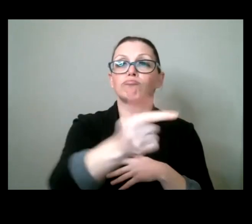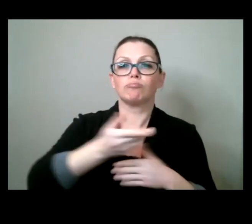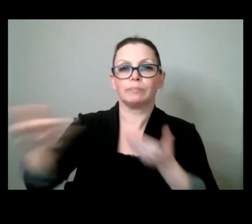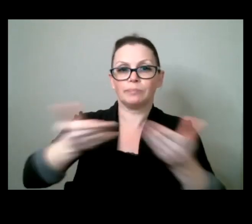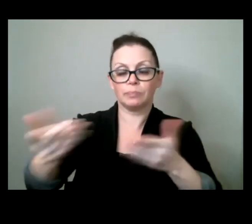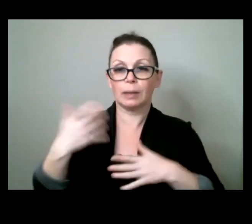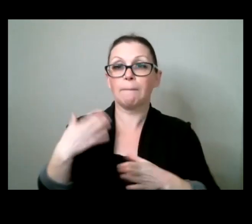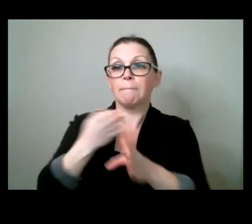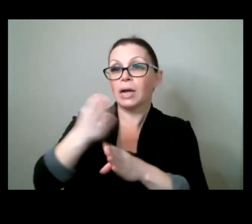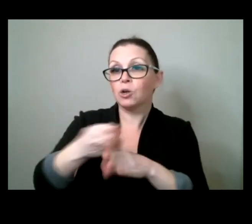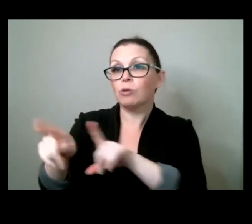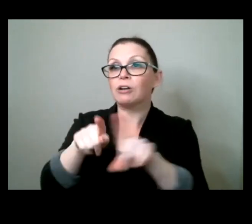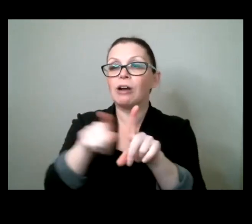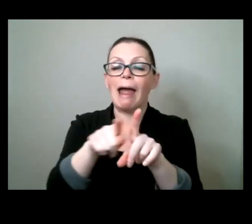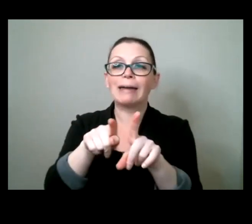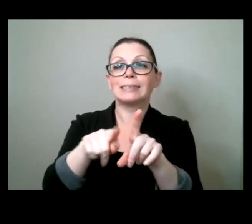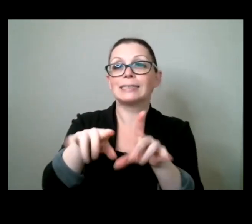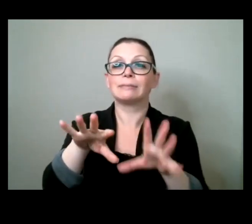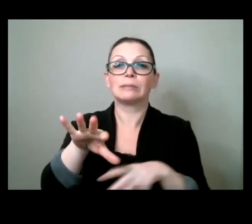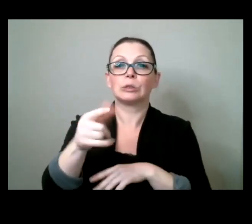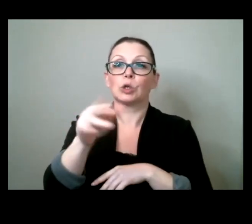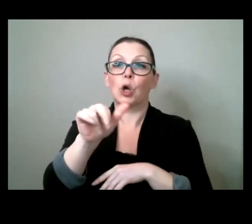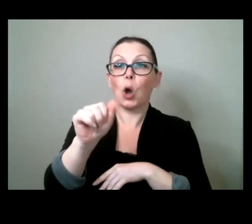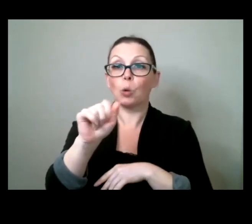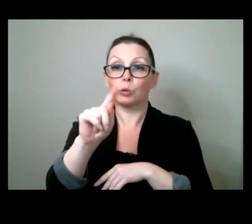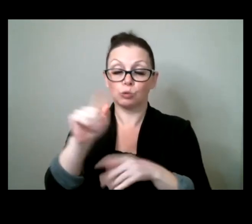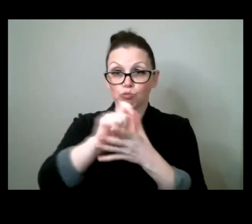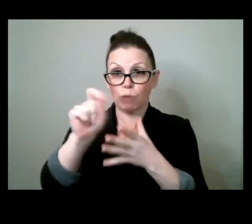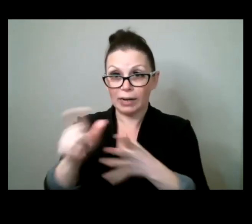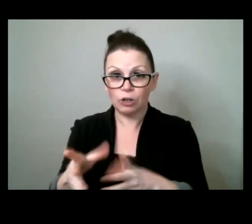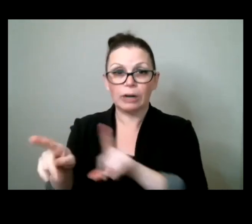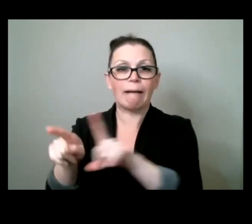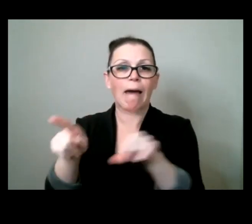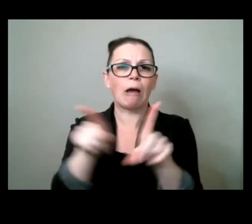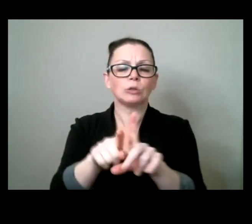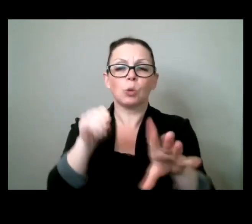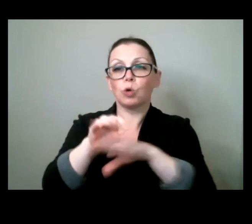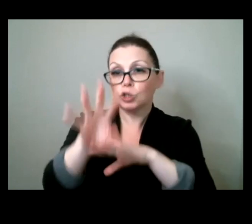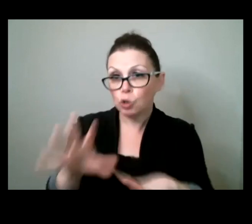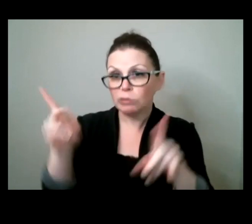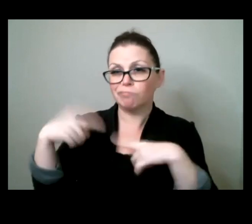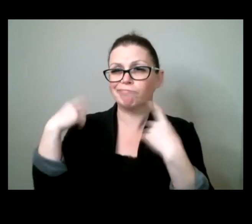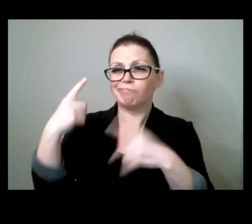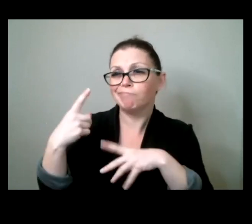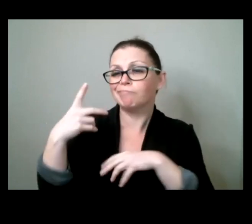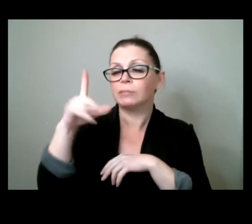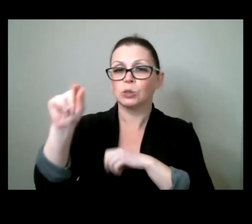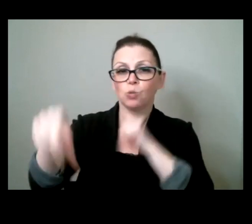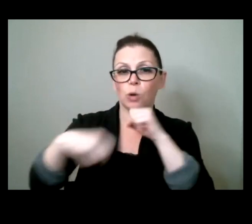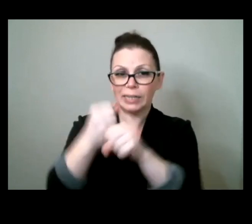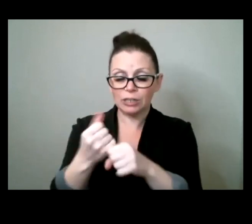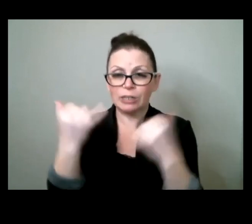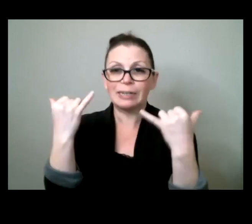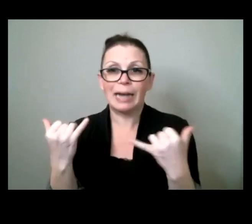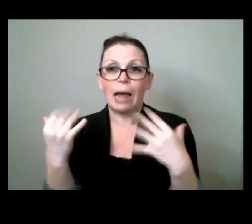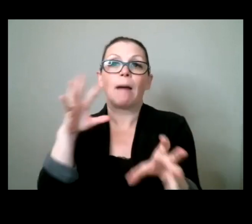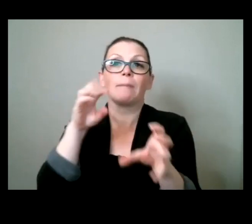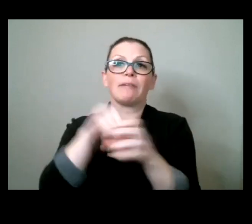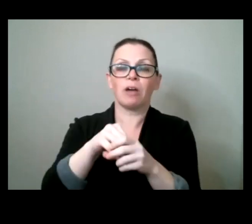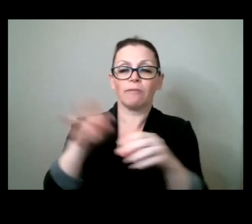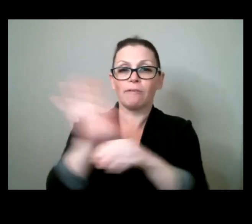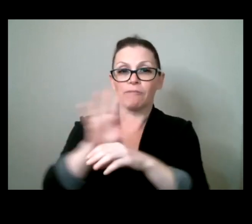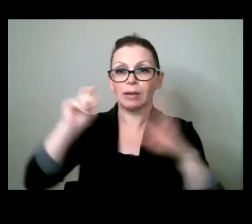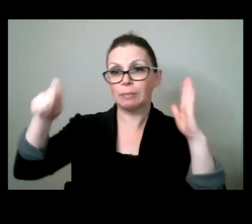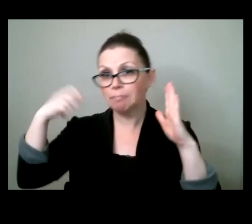ghostwriter and creative consultant spans over 20 years now. My work now combines filmmaking and advocacy for the